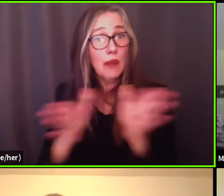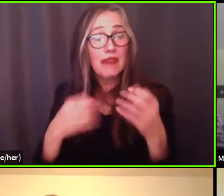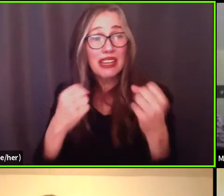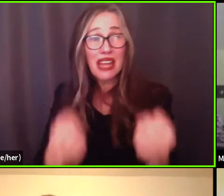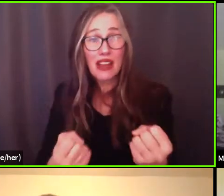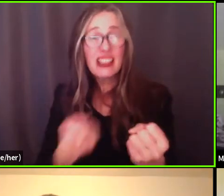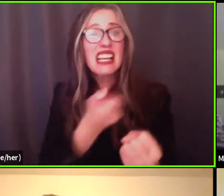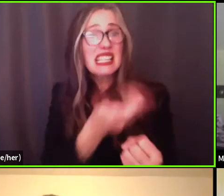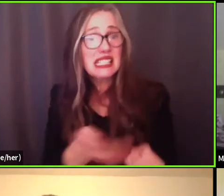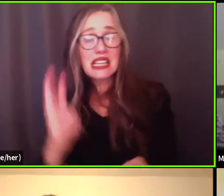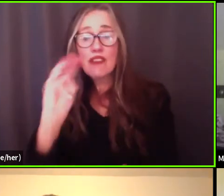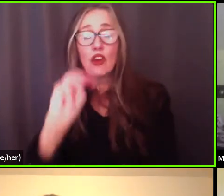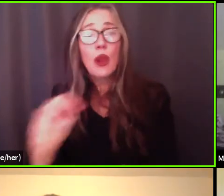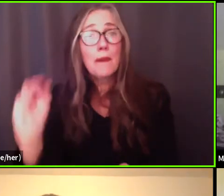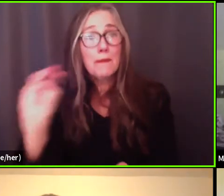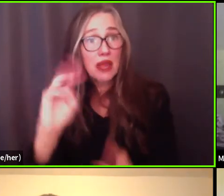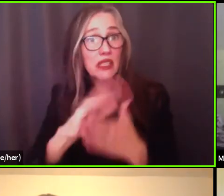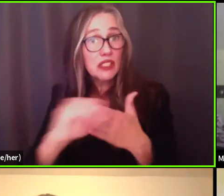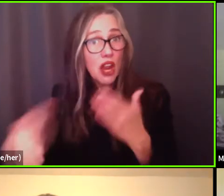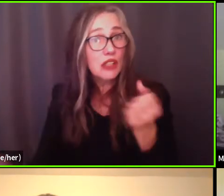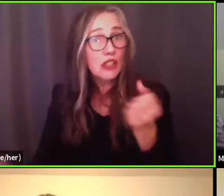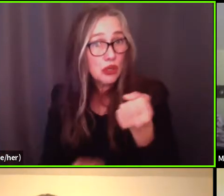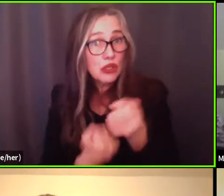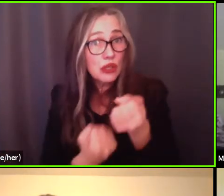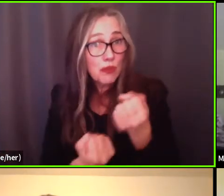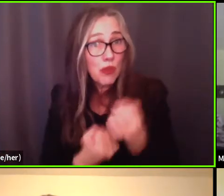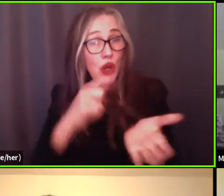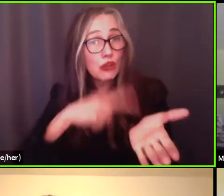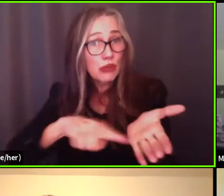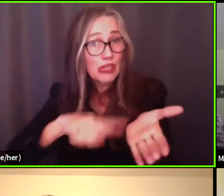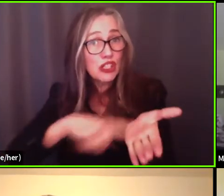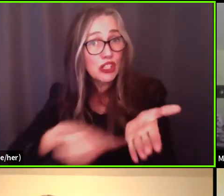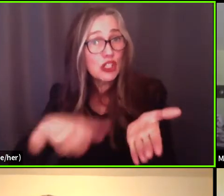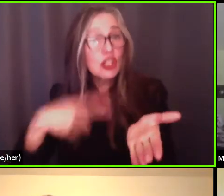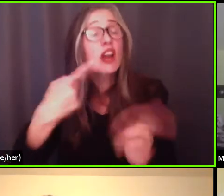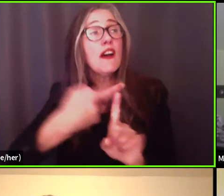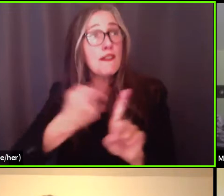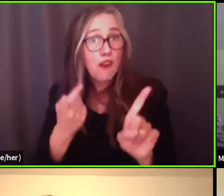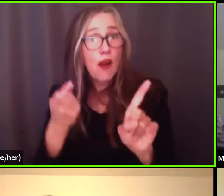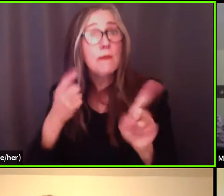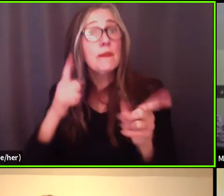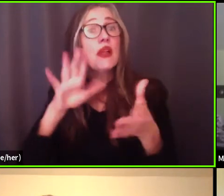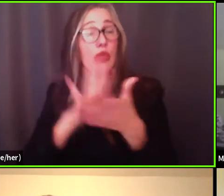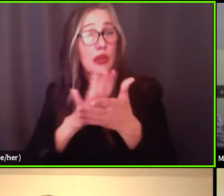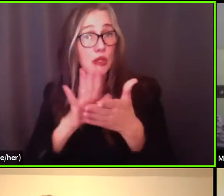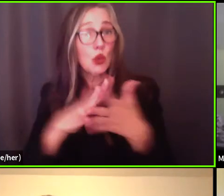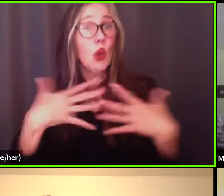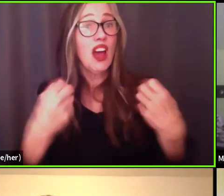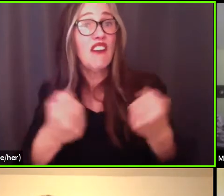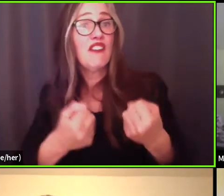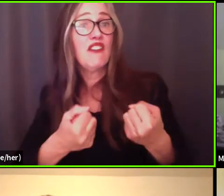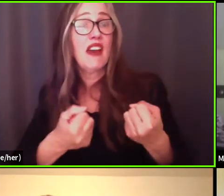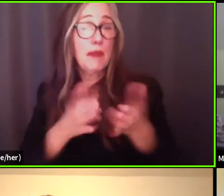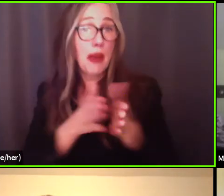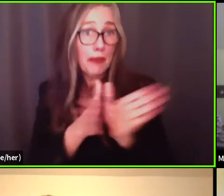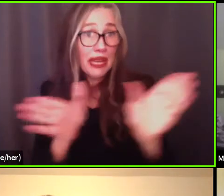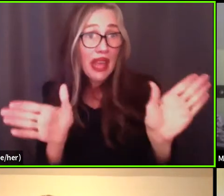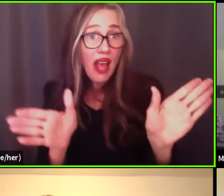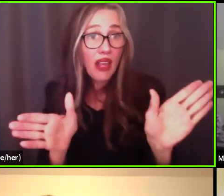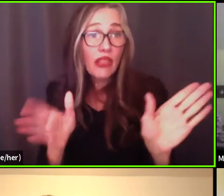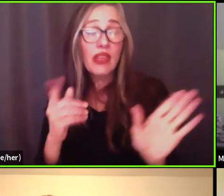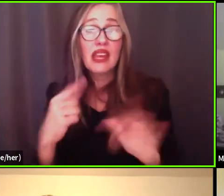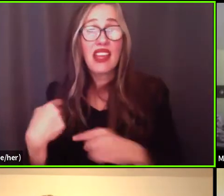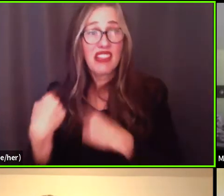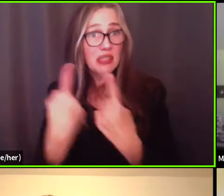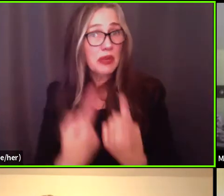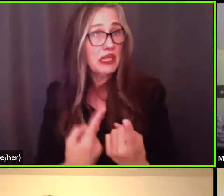support uh eugenic research and it had been in school of public health since the late 1970s um uh it's still